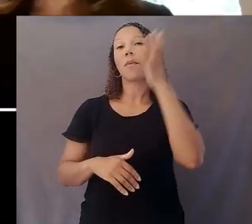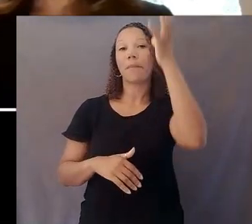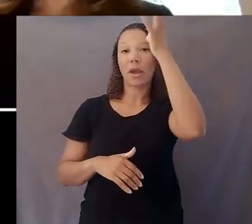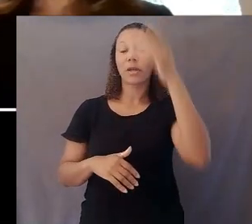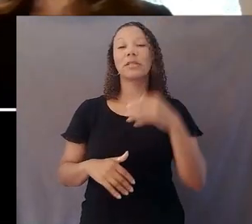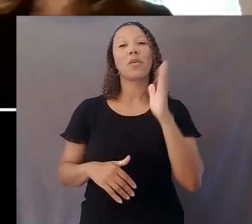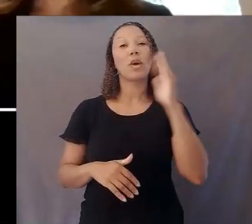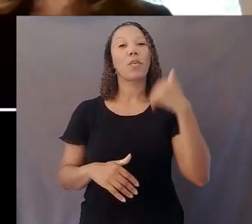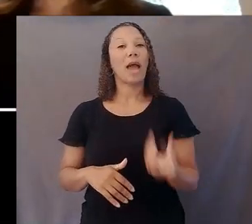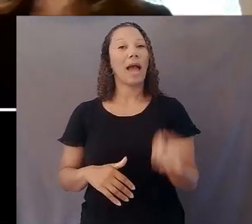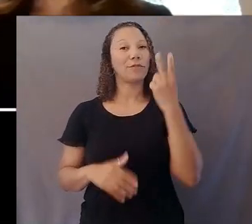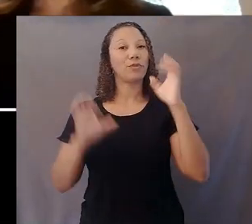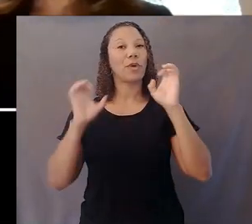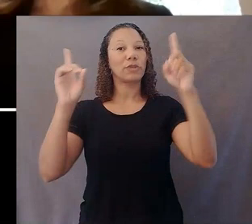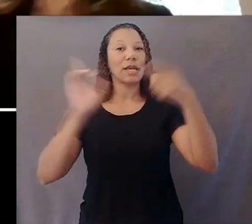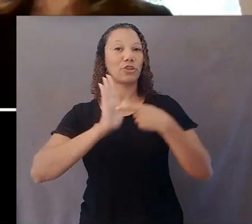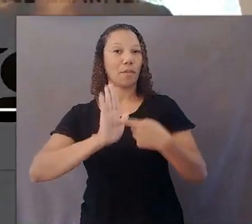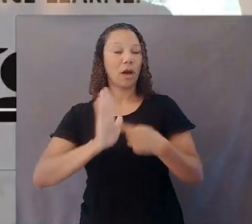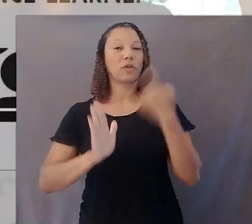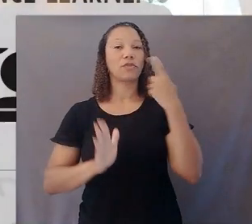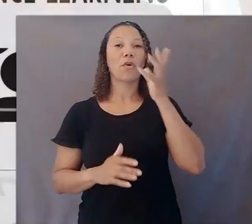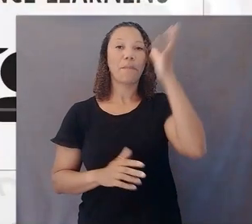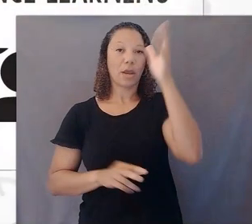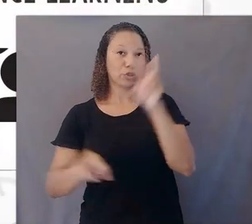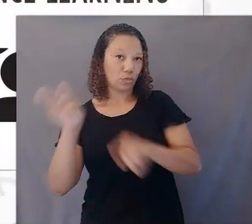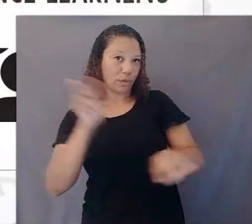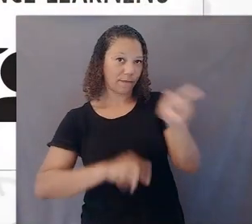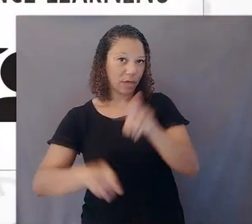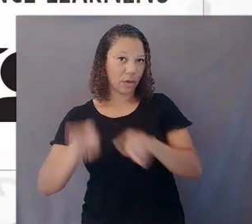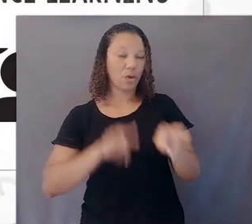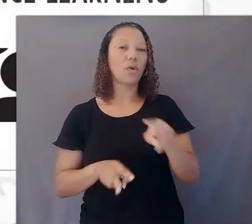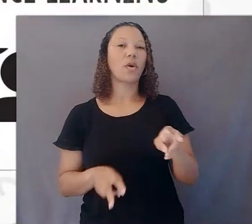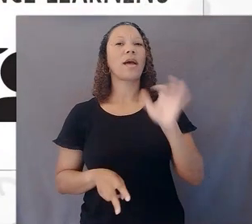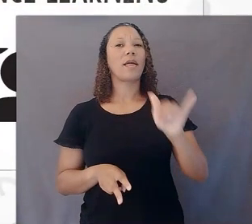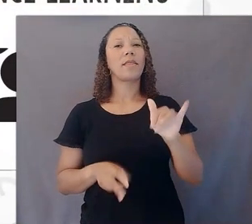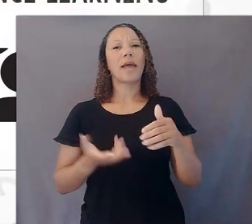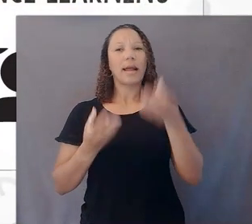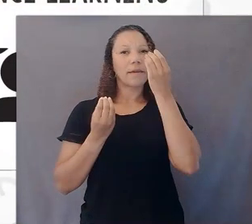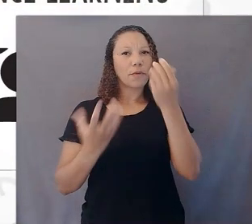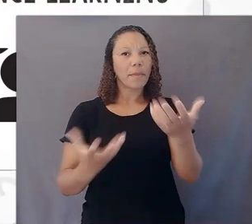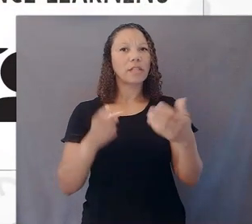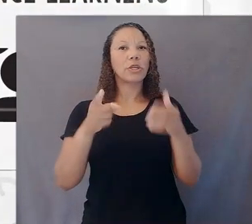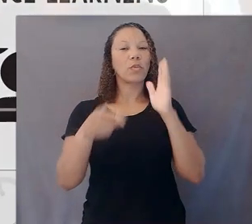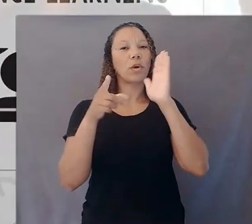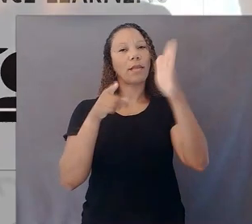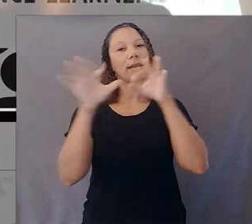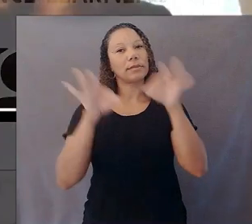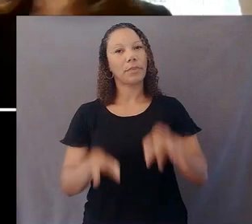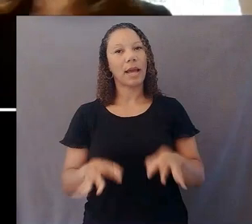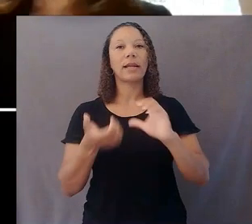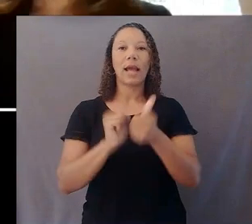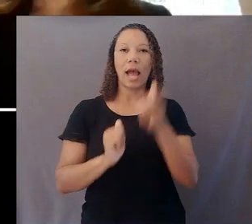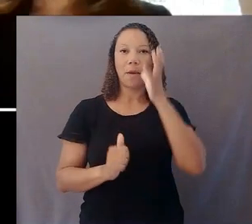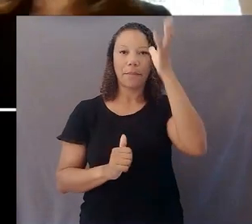be provided for parents to review, and the letter will include information on how parents can make their selection